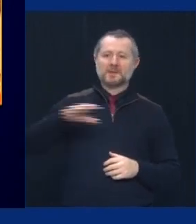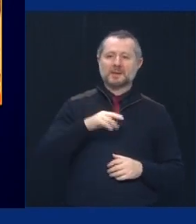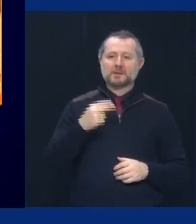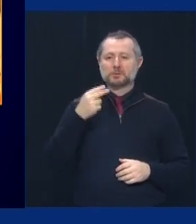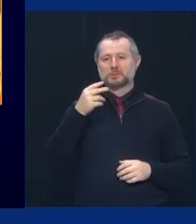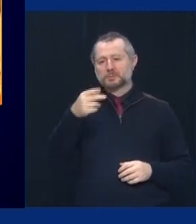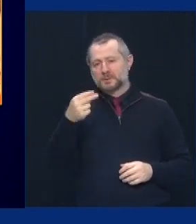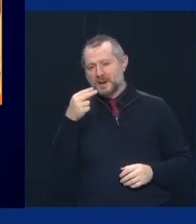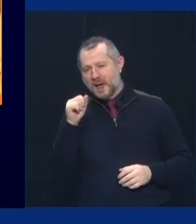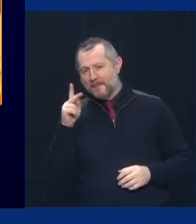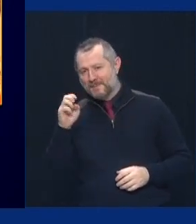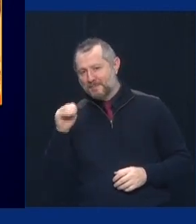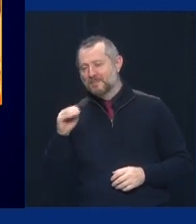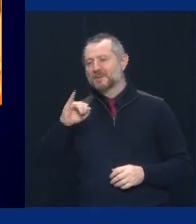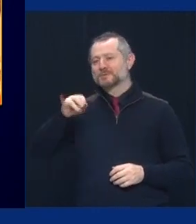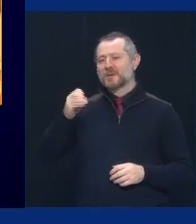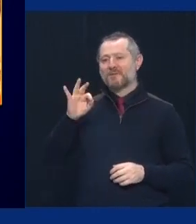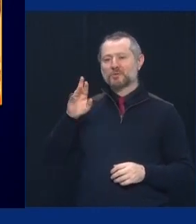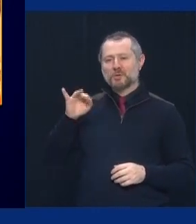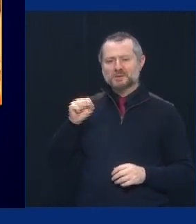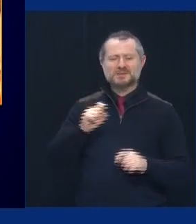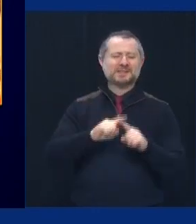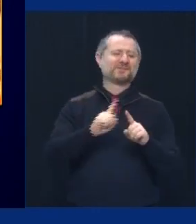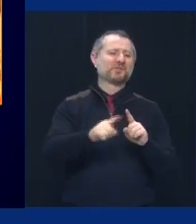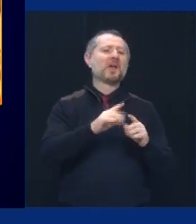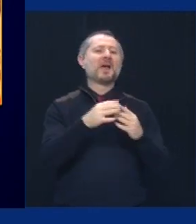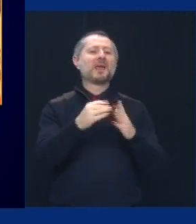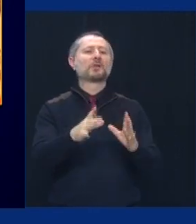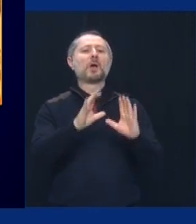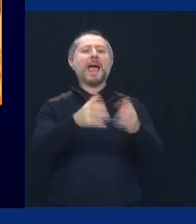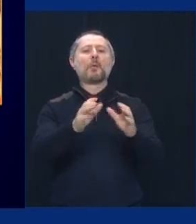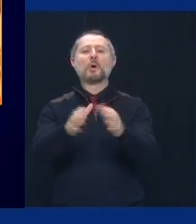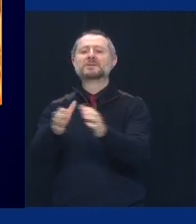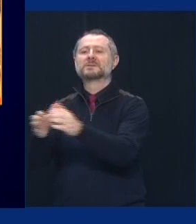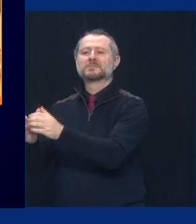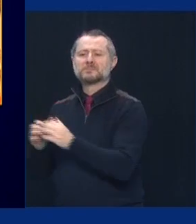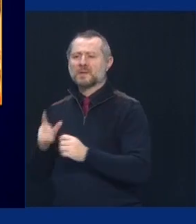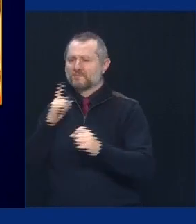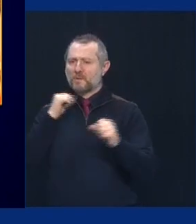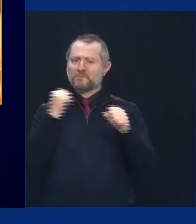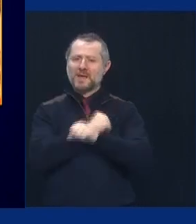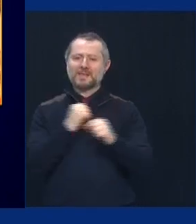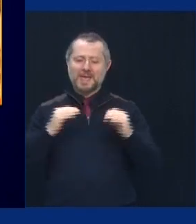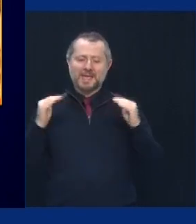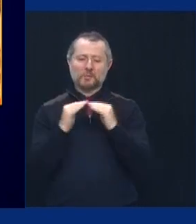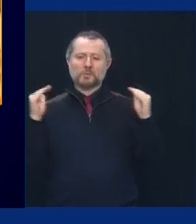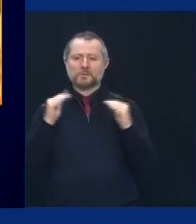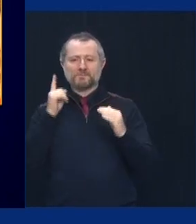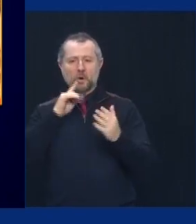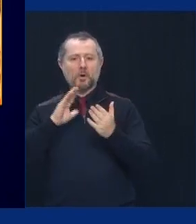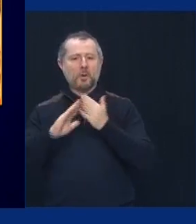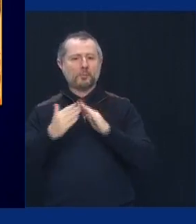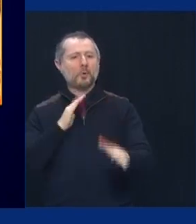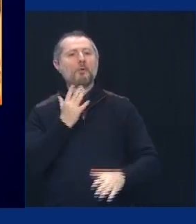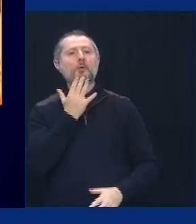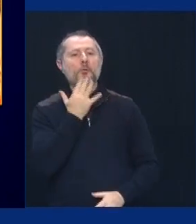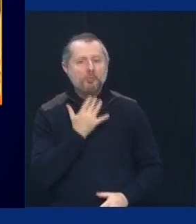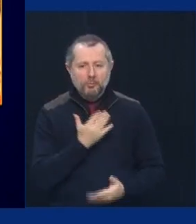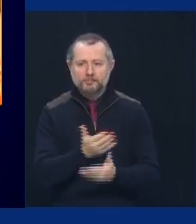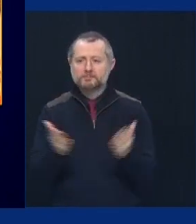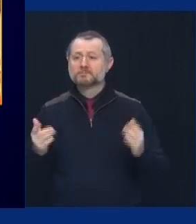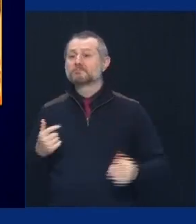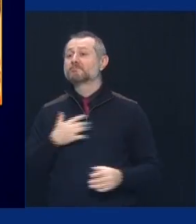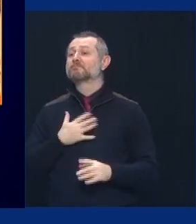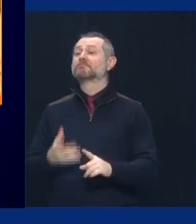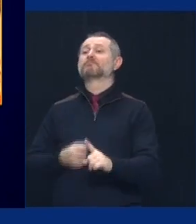the Tri-Caucus leaders fighting for equity for our communities of color. Here's the simple truth. The